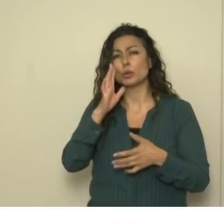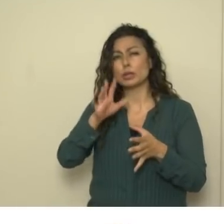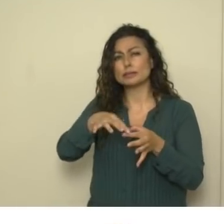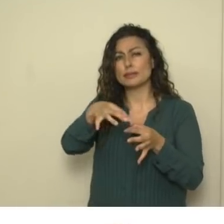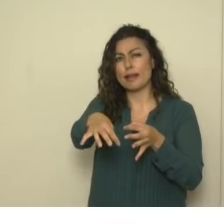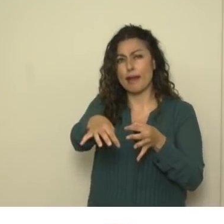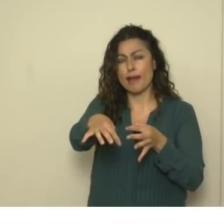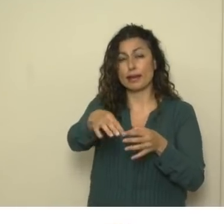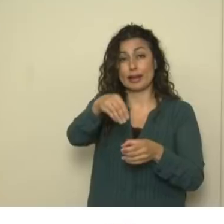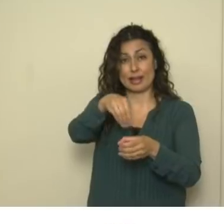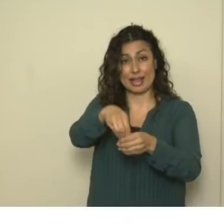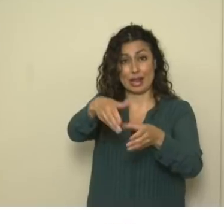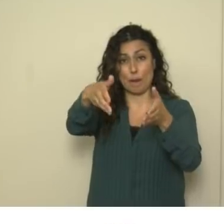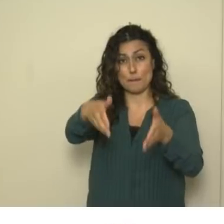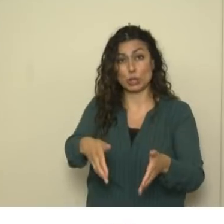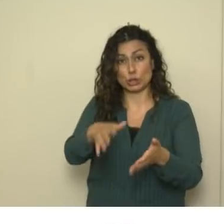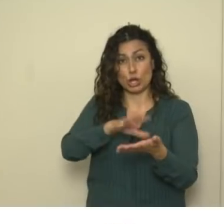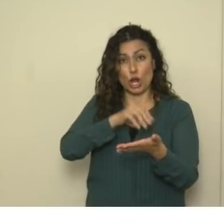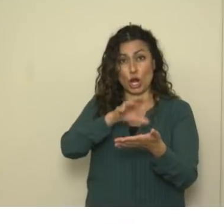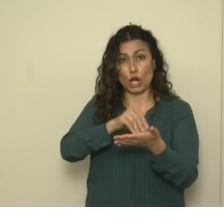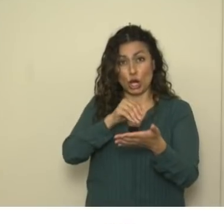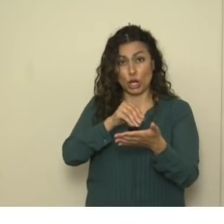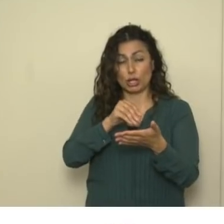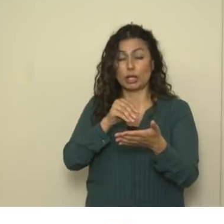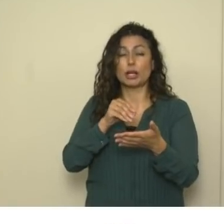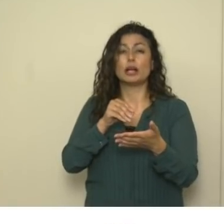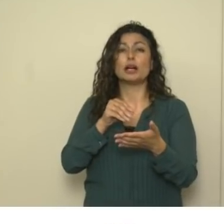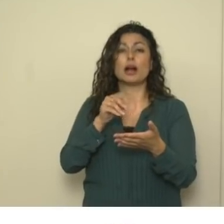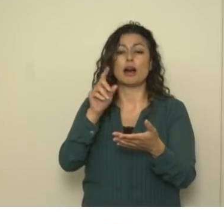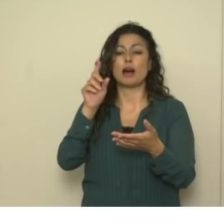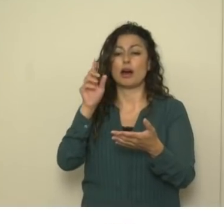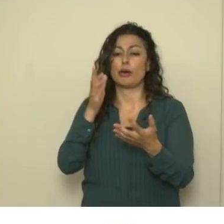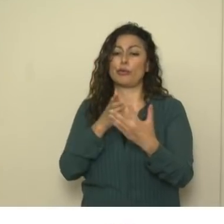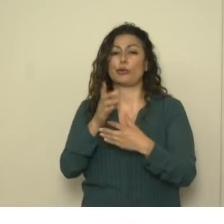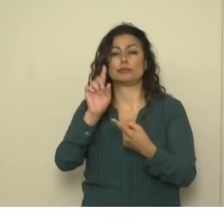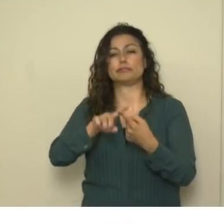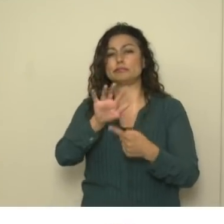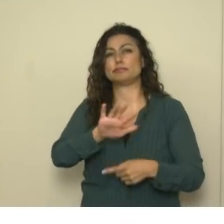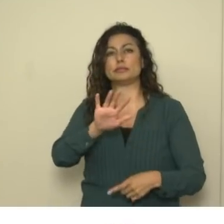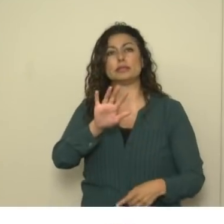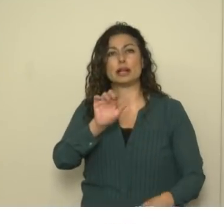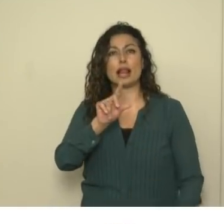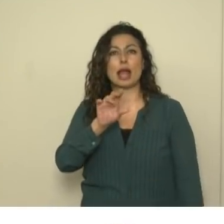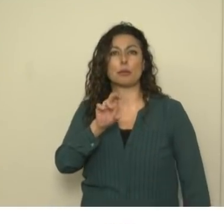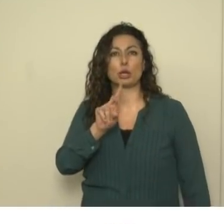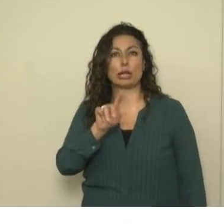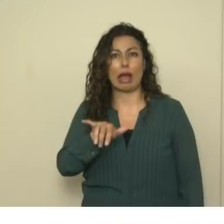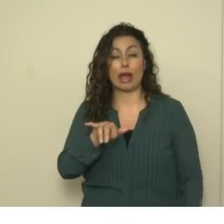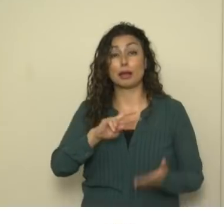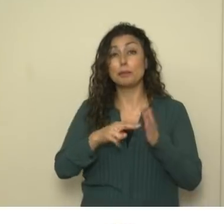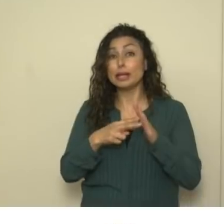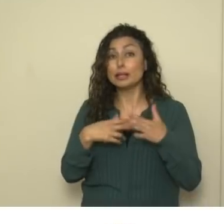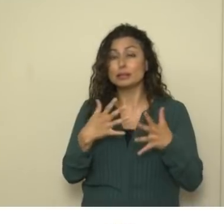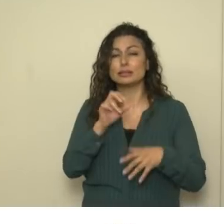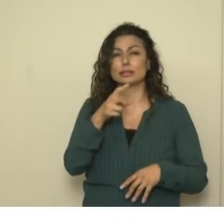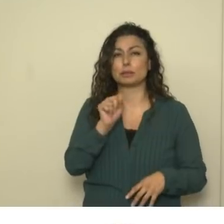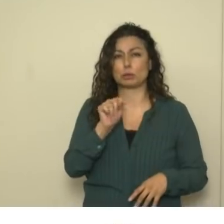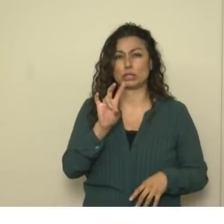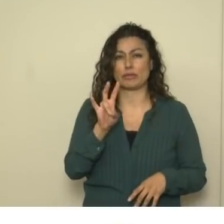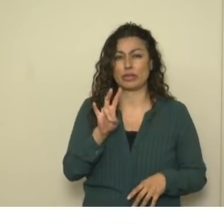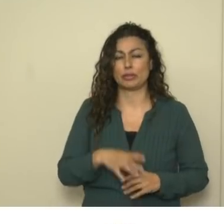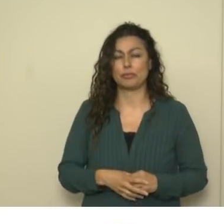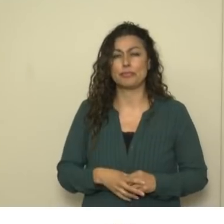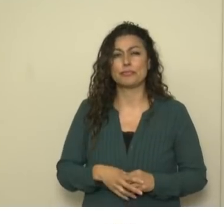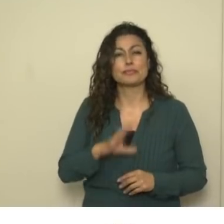delay in-person learning through at least Labor Day, which is September 7th.